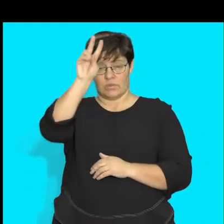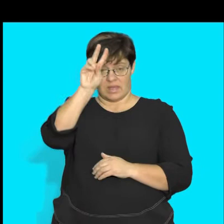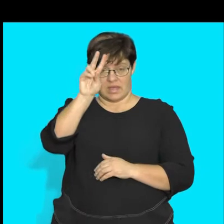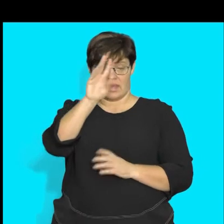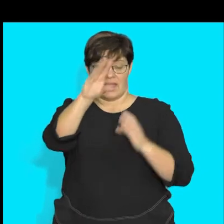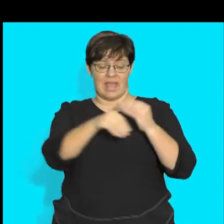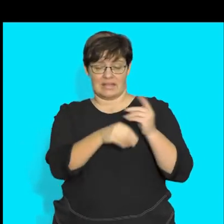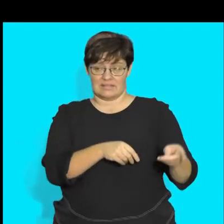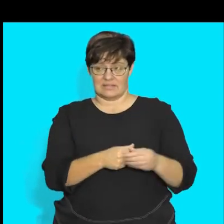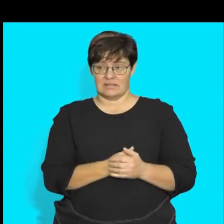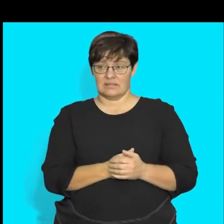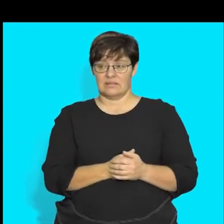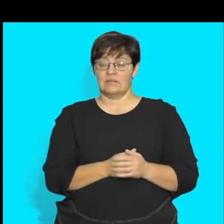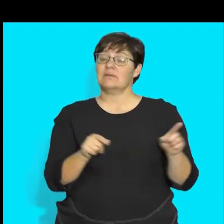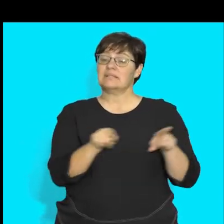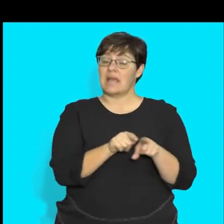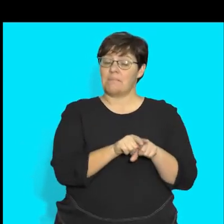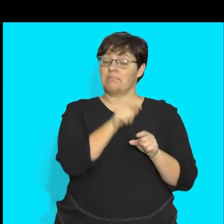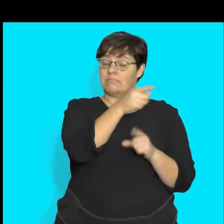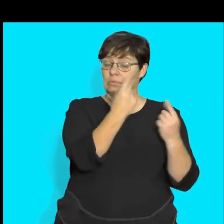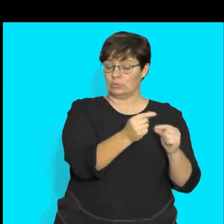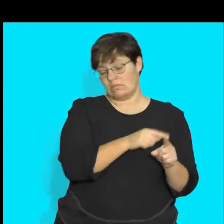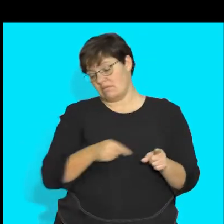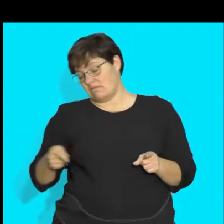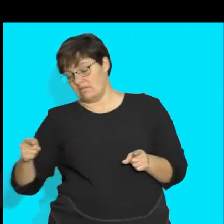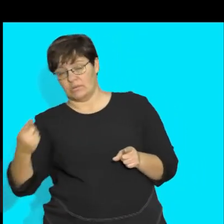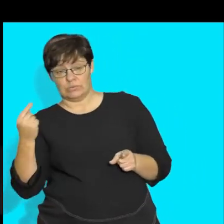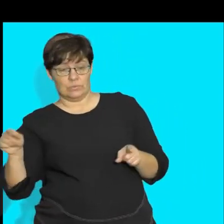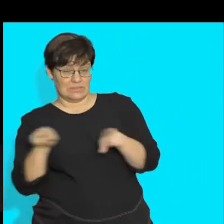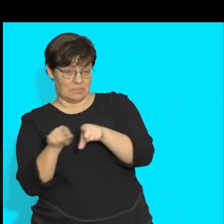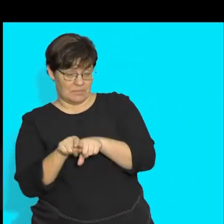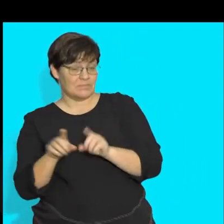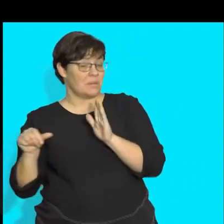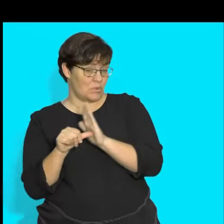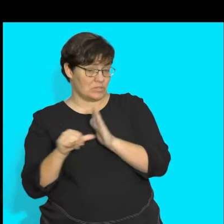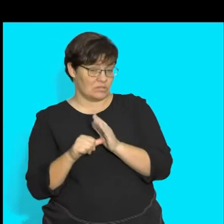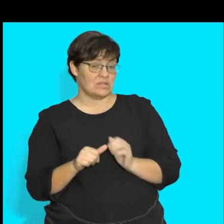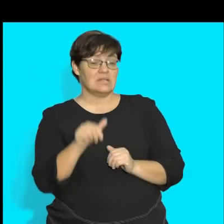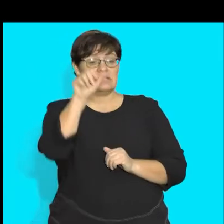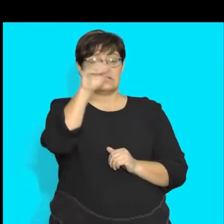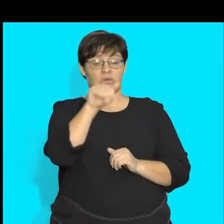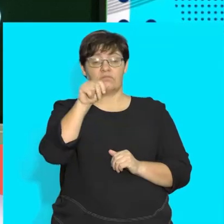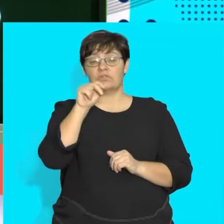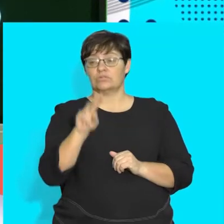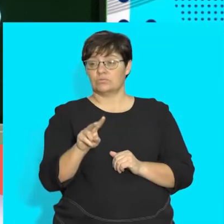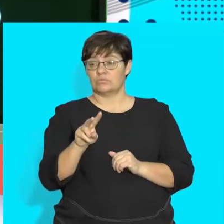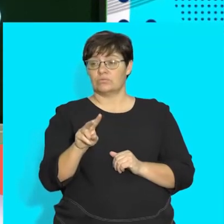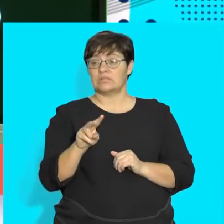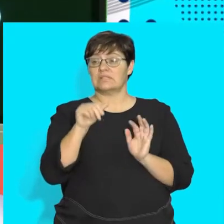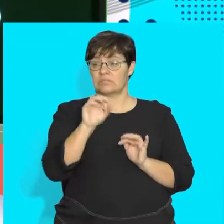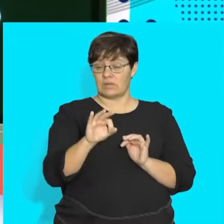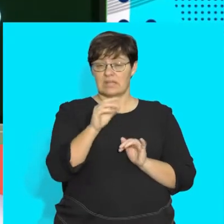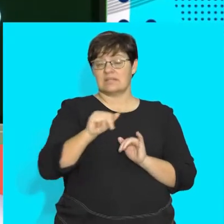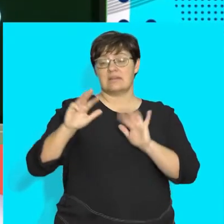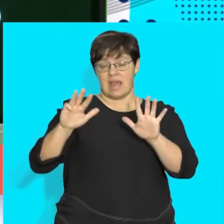square it, and I'm going to add it. But I always have to add it on both sides. That's important. So 6 over 2 is